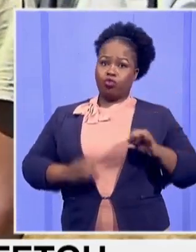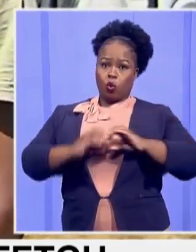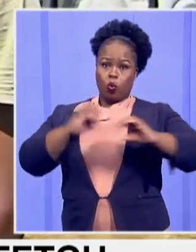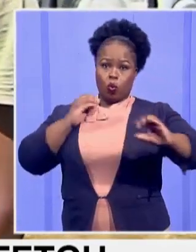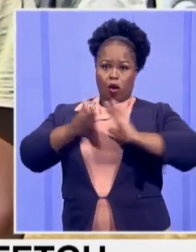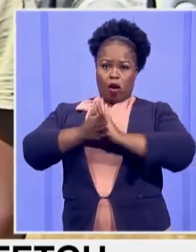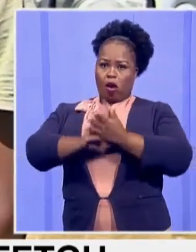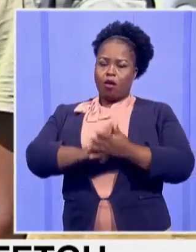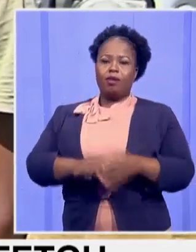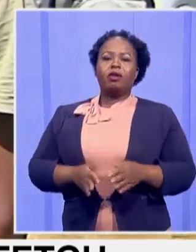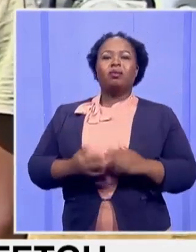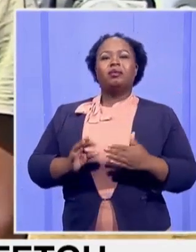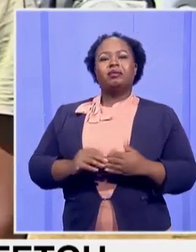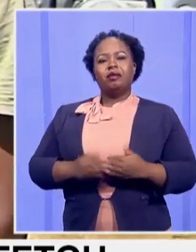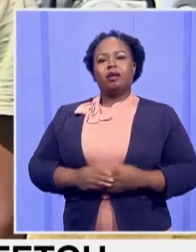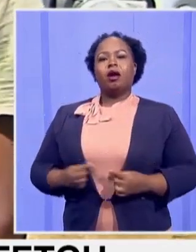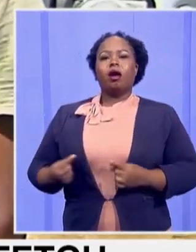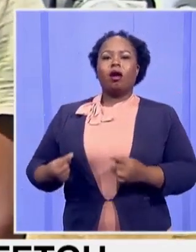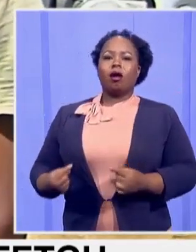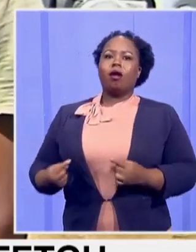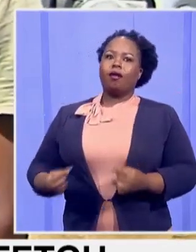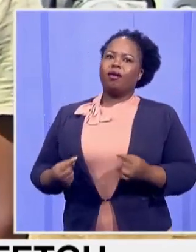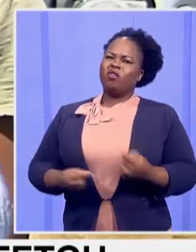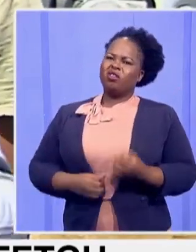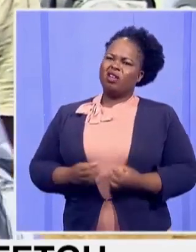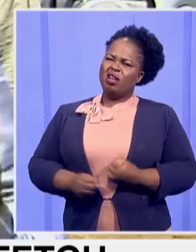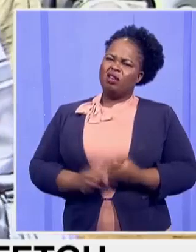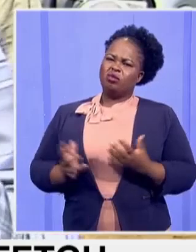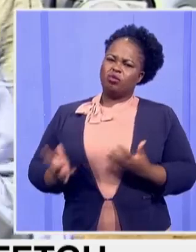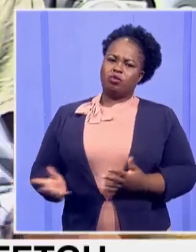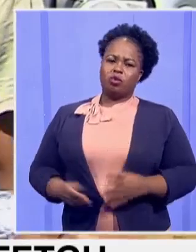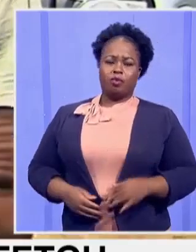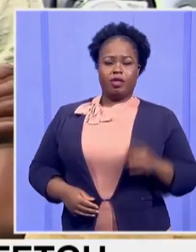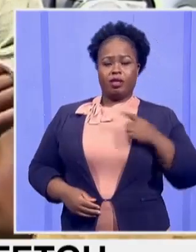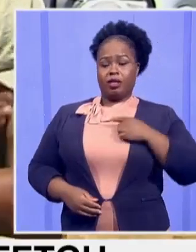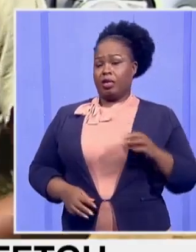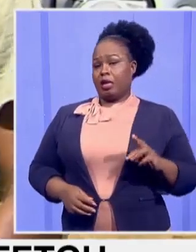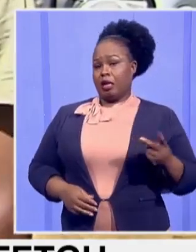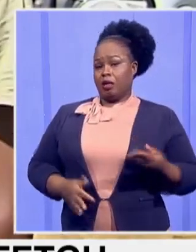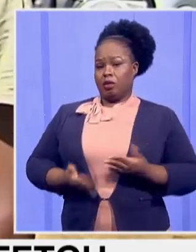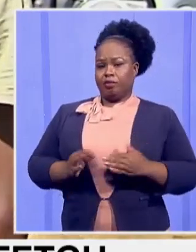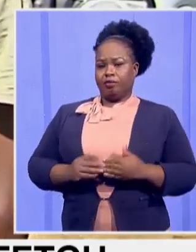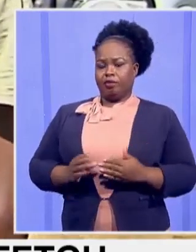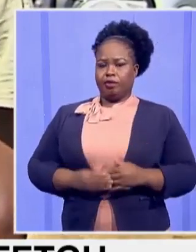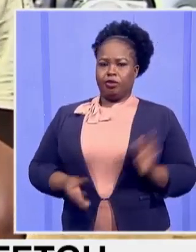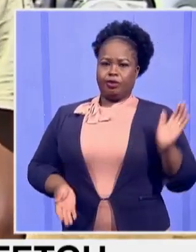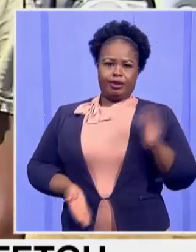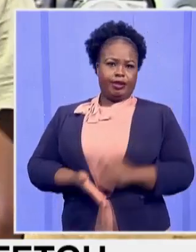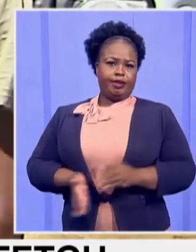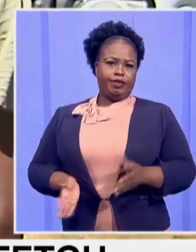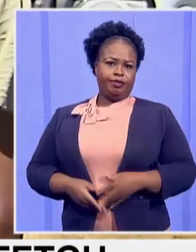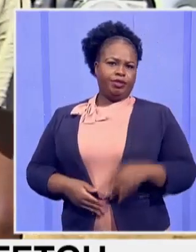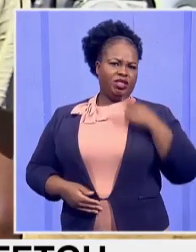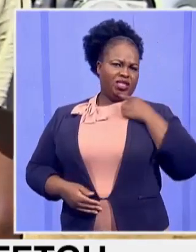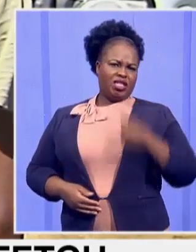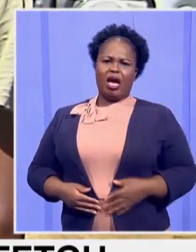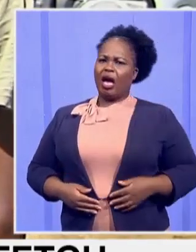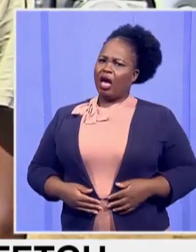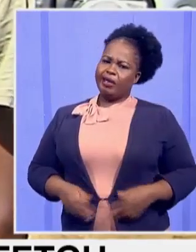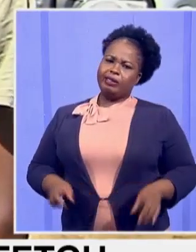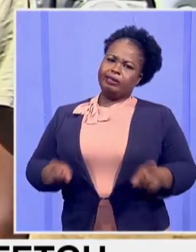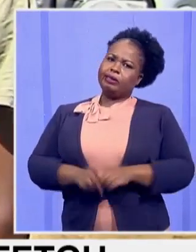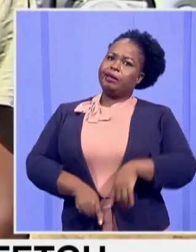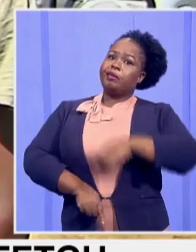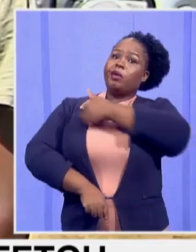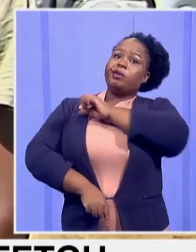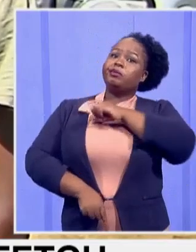damaged. Residents have been battling here for years. And I'm told by some of the residents when we arrived here, they were saying that even the hospital,